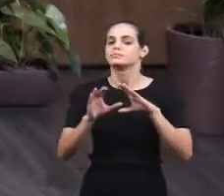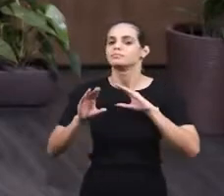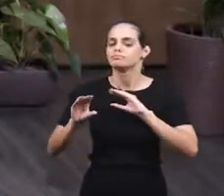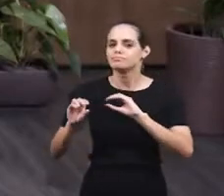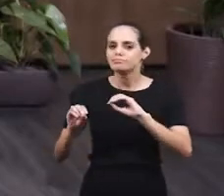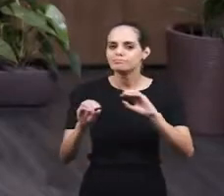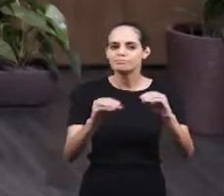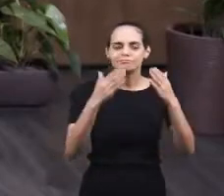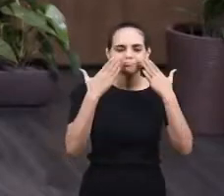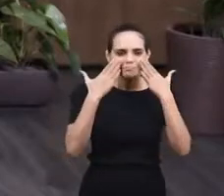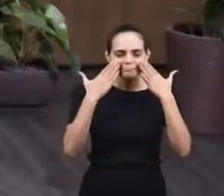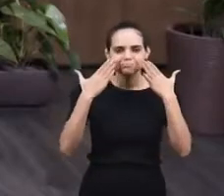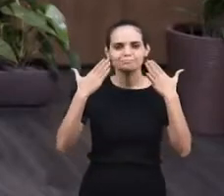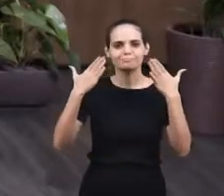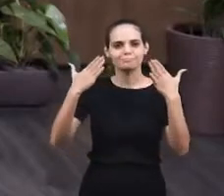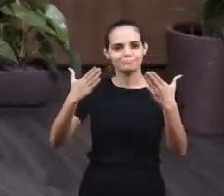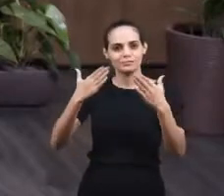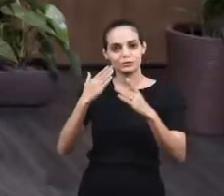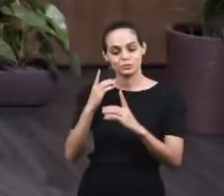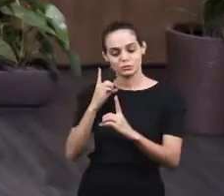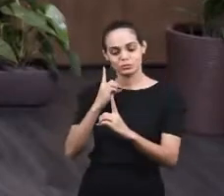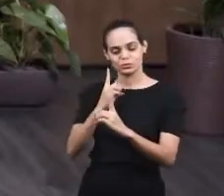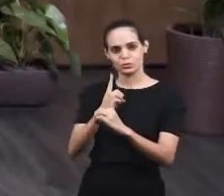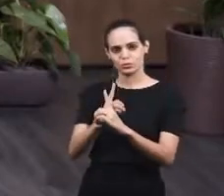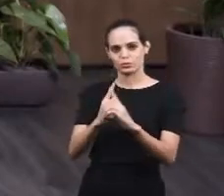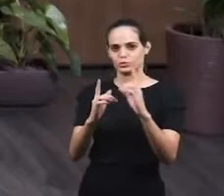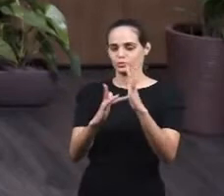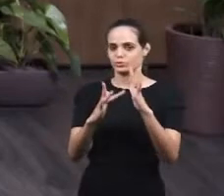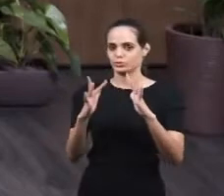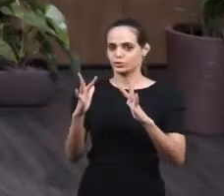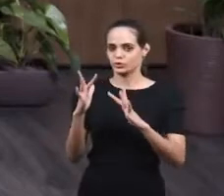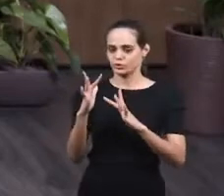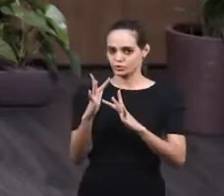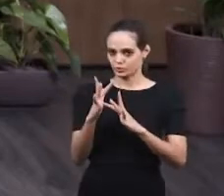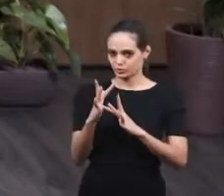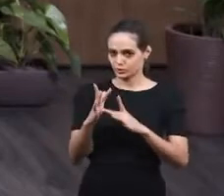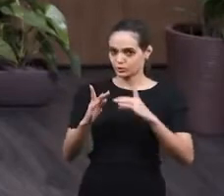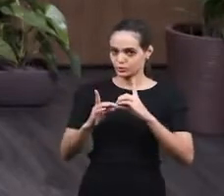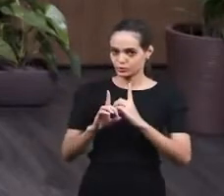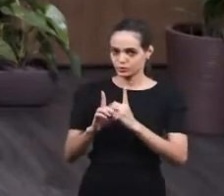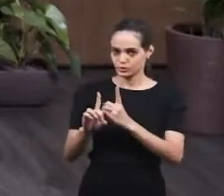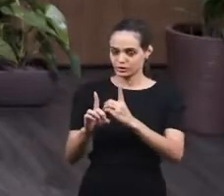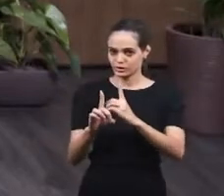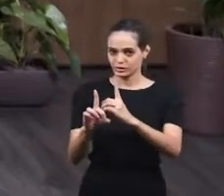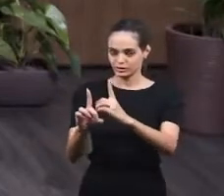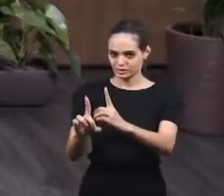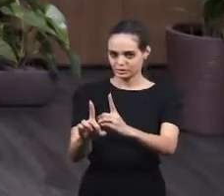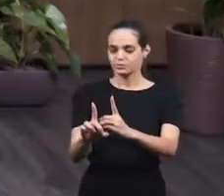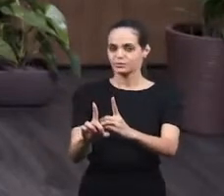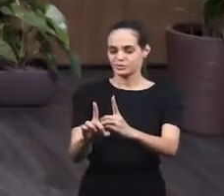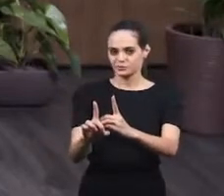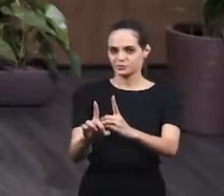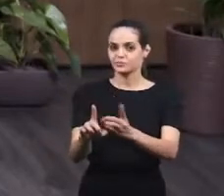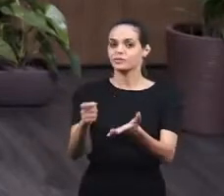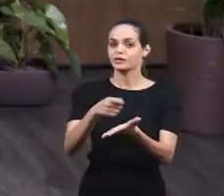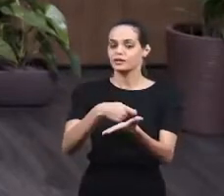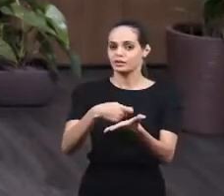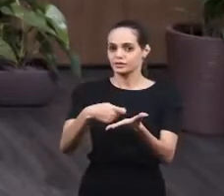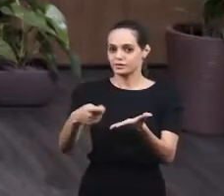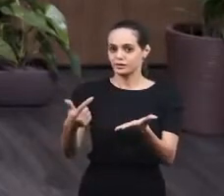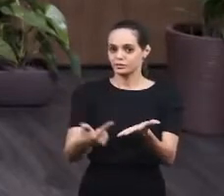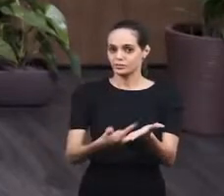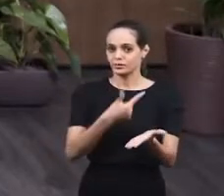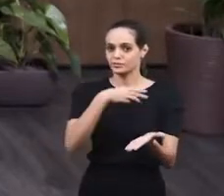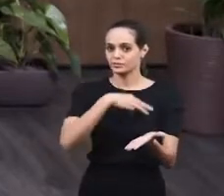communion, that is. And this teaching will be brought starting with the encounter of the Lord Jesus with